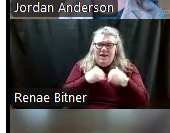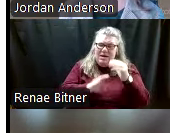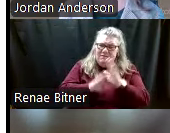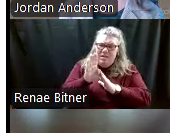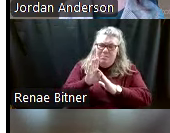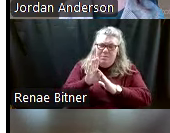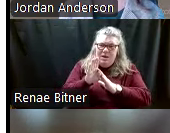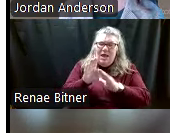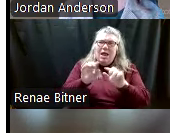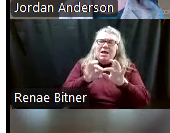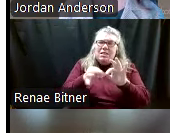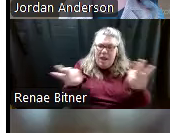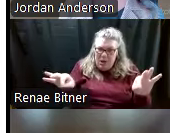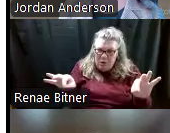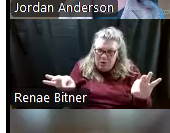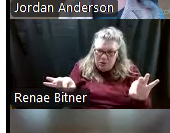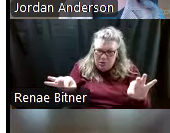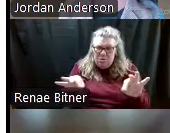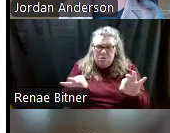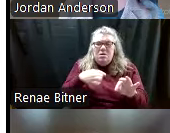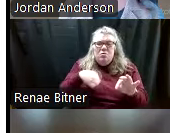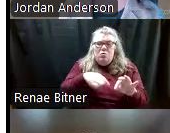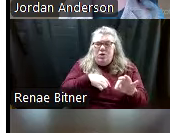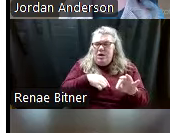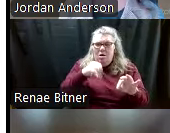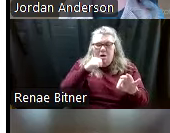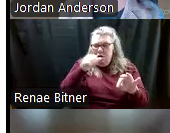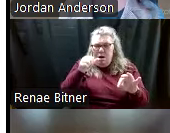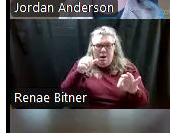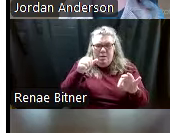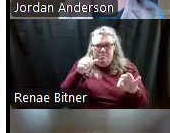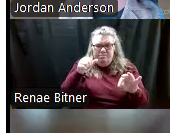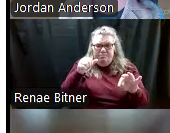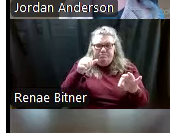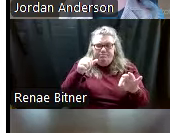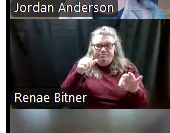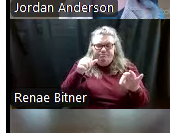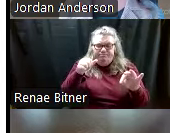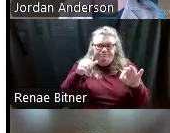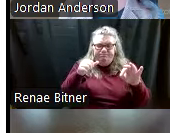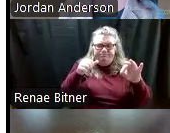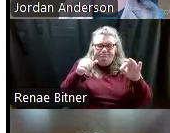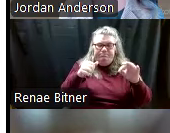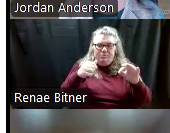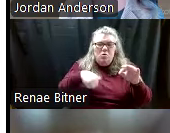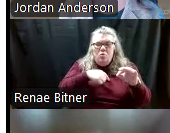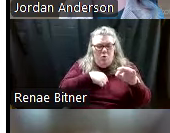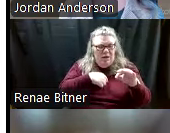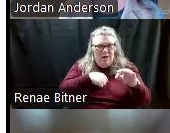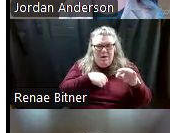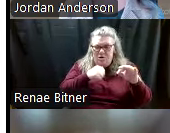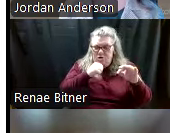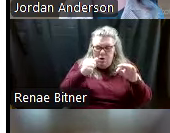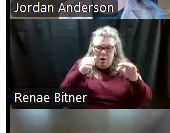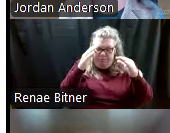a solid language foundation. We are unbiased in that aspect. We talk about communication opportunities across